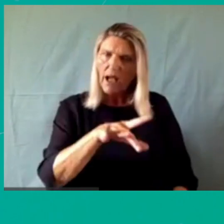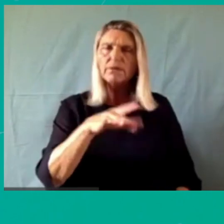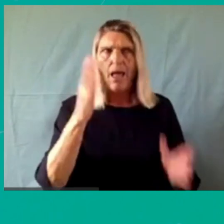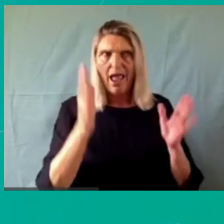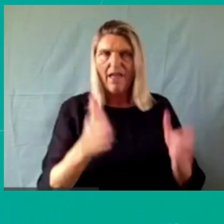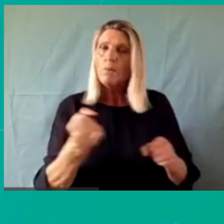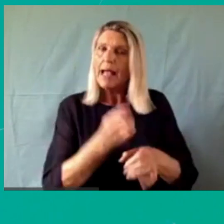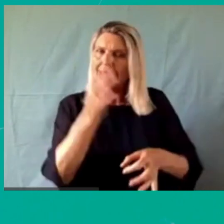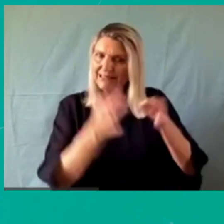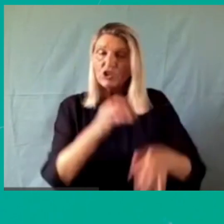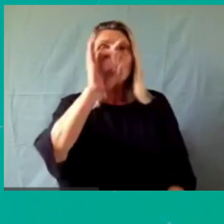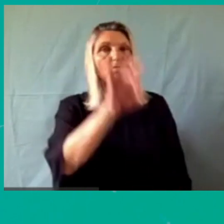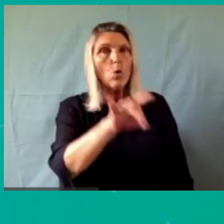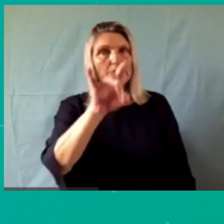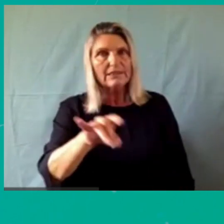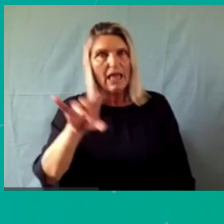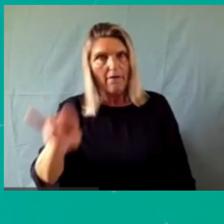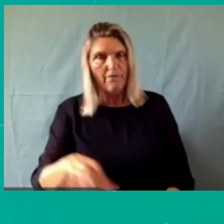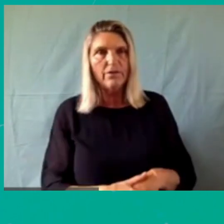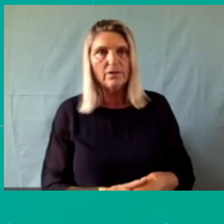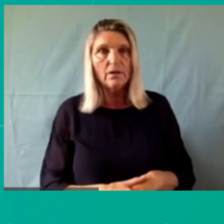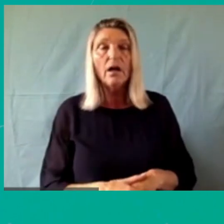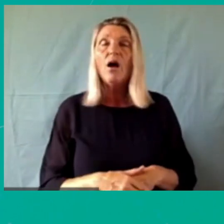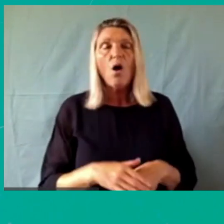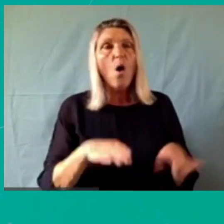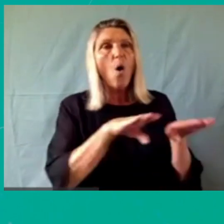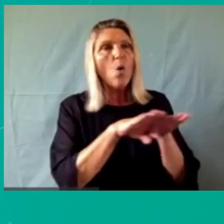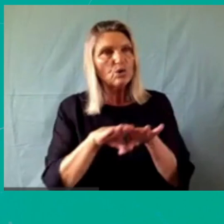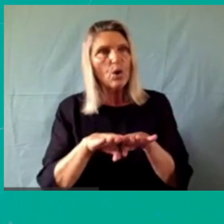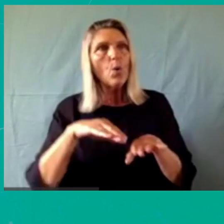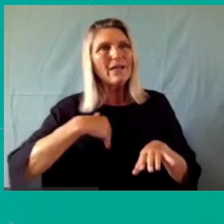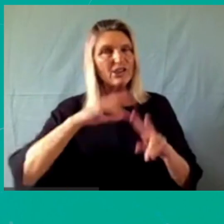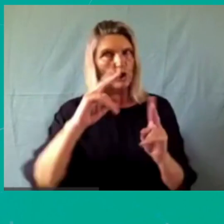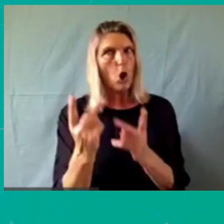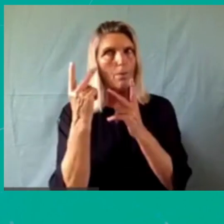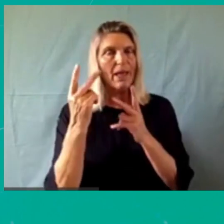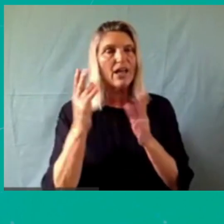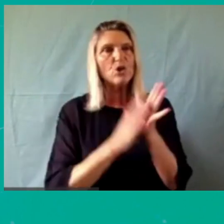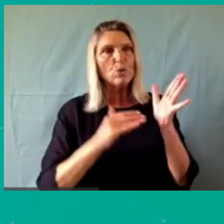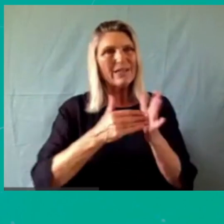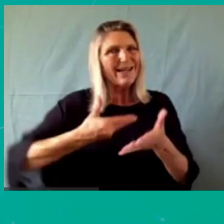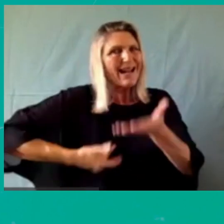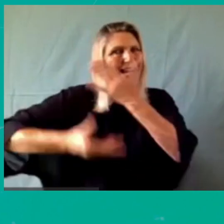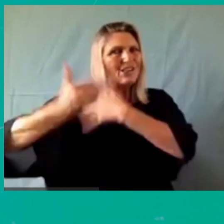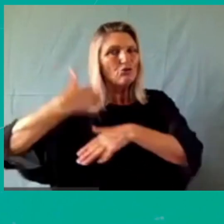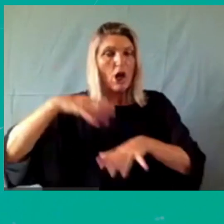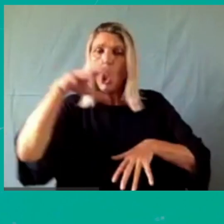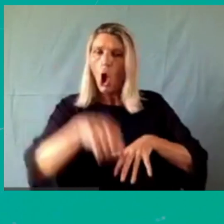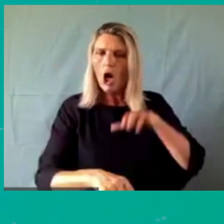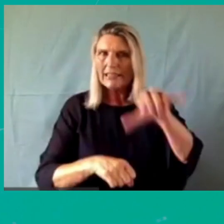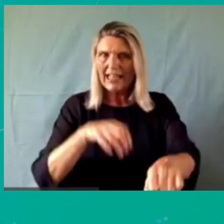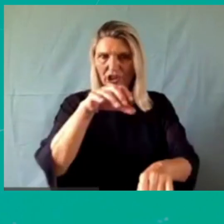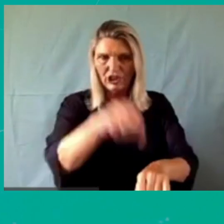the intergenerational impacts of colonisation and racism in order for us to eliminate violence. And I was